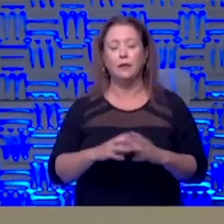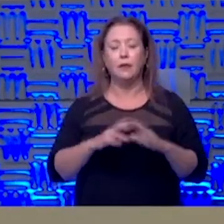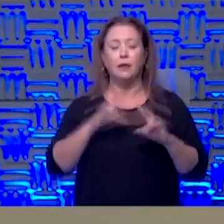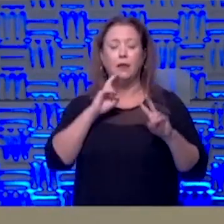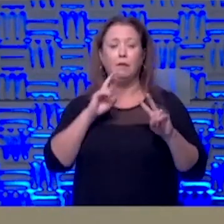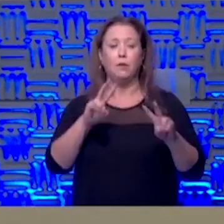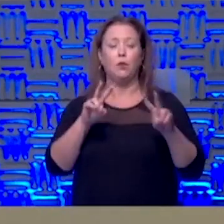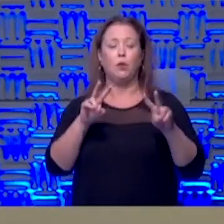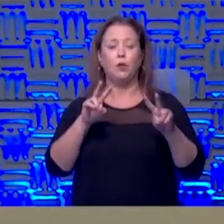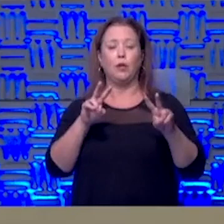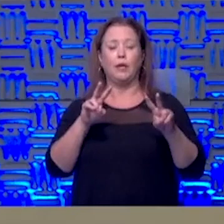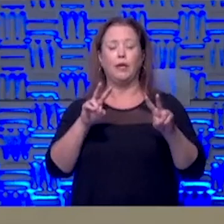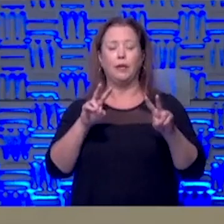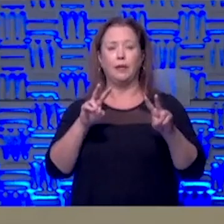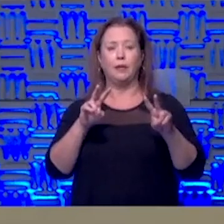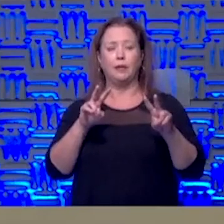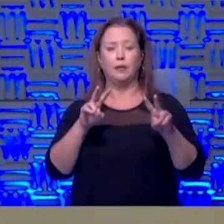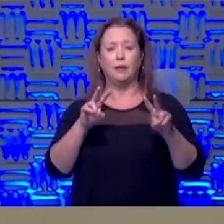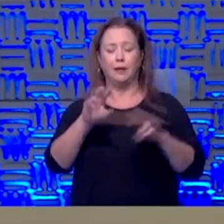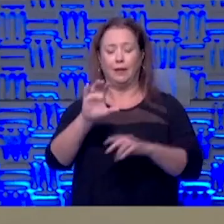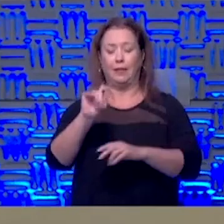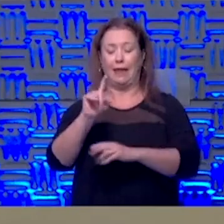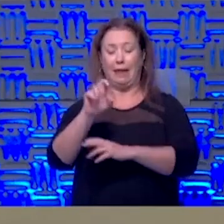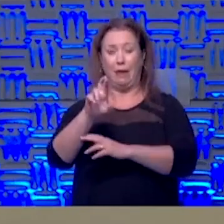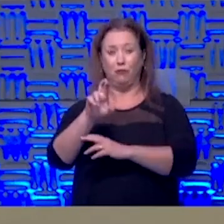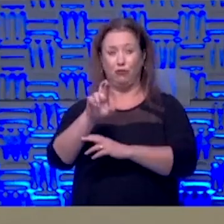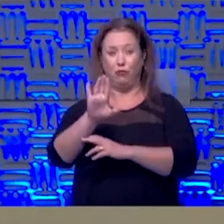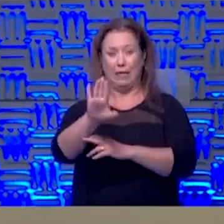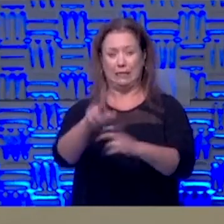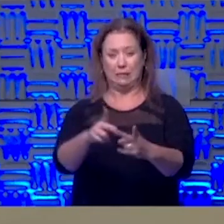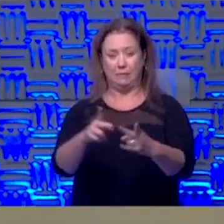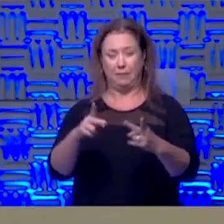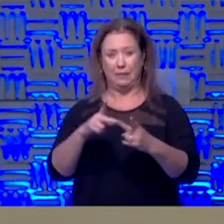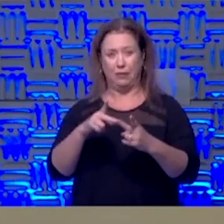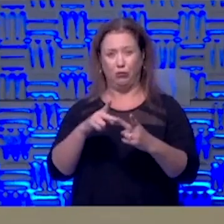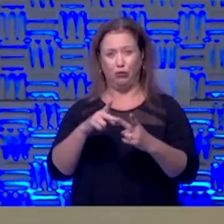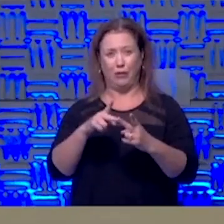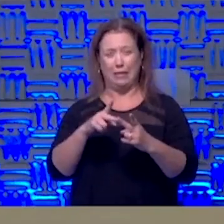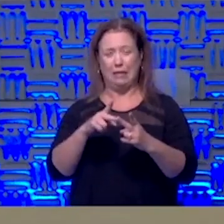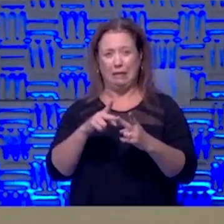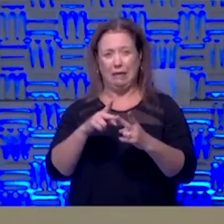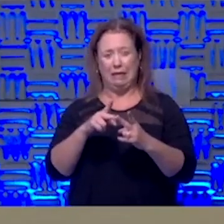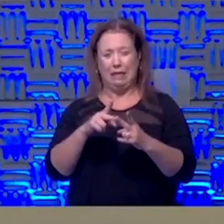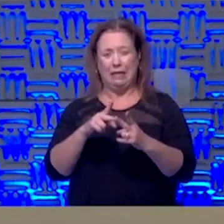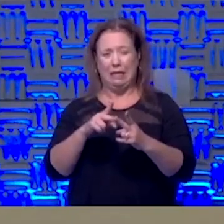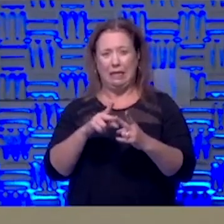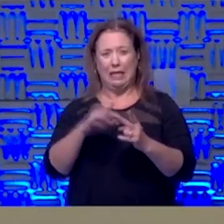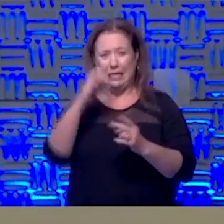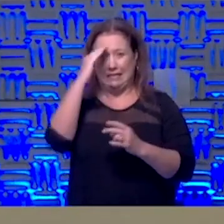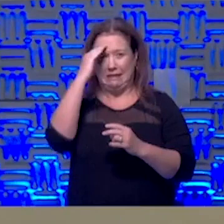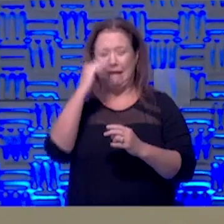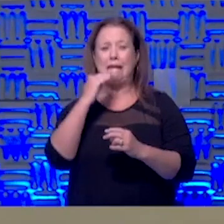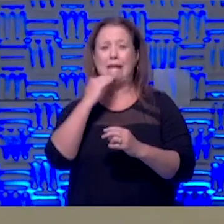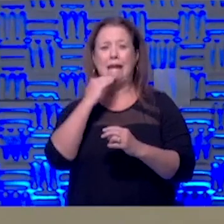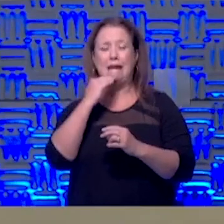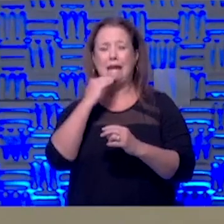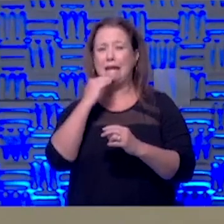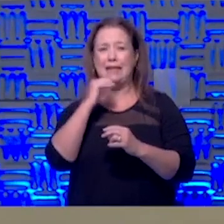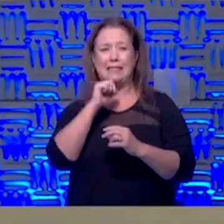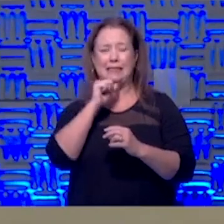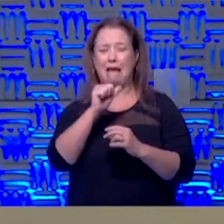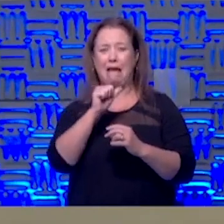at where the catcher is actually away, his head is actually turned away from the